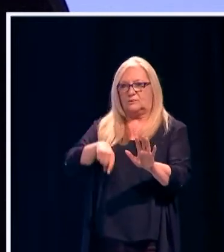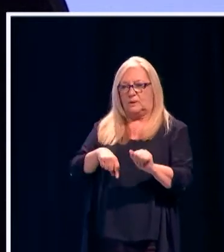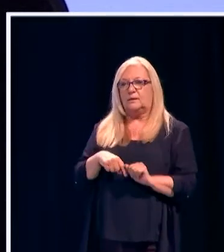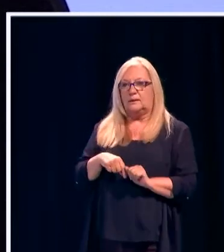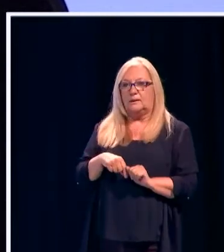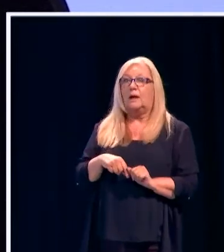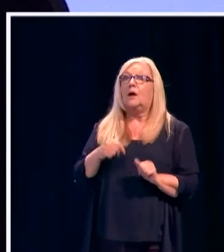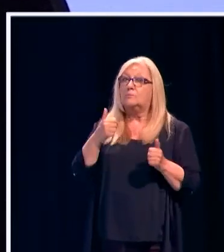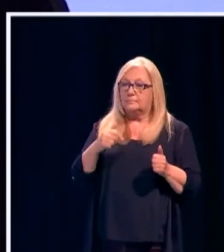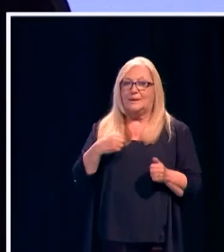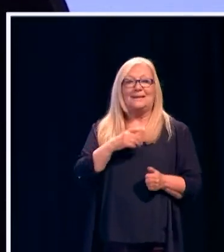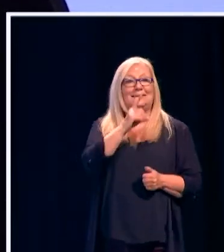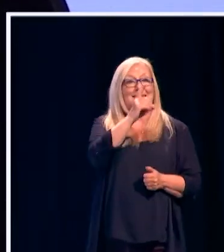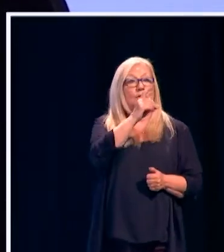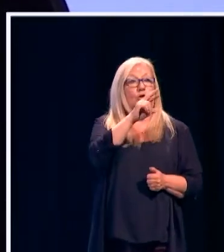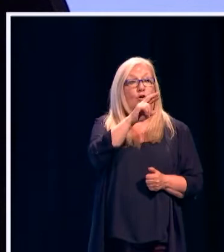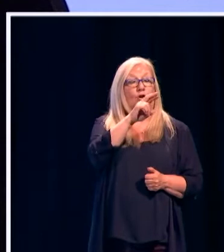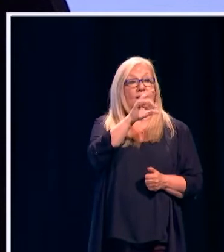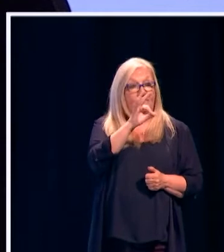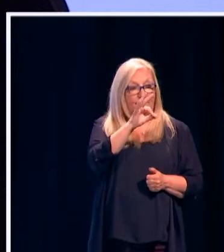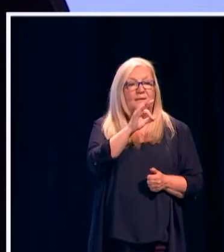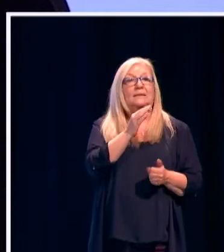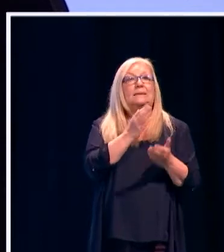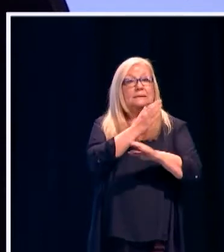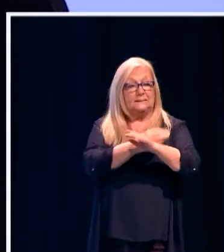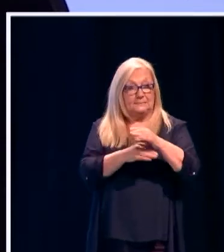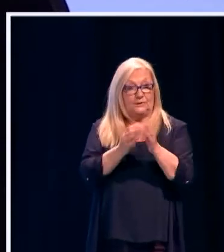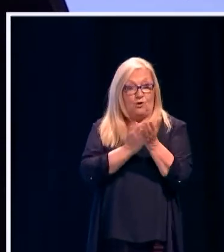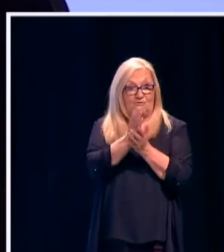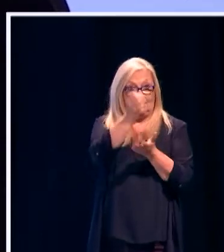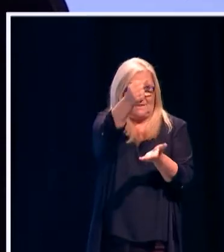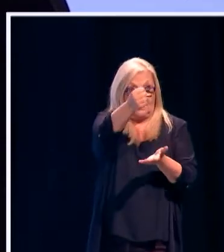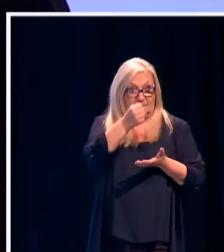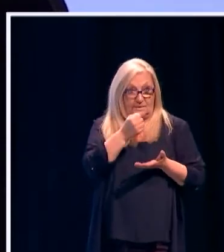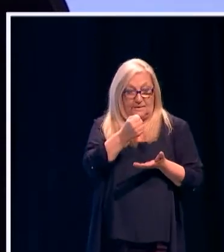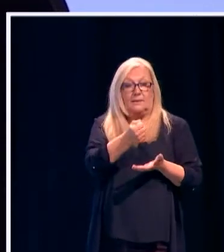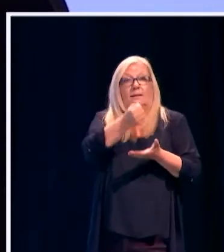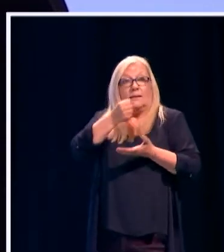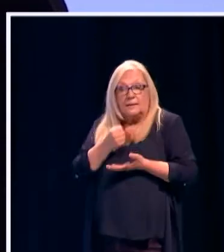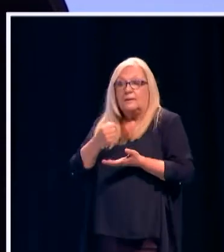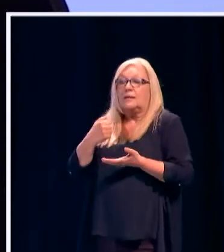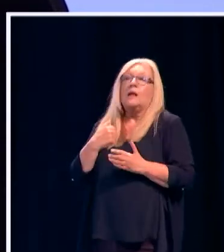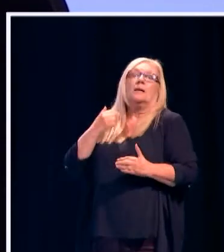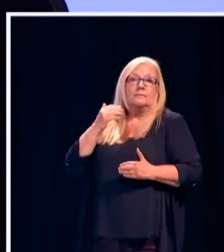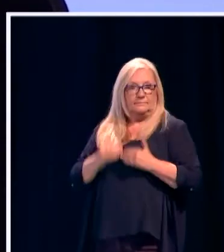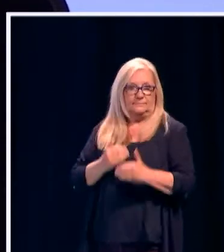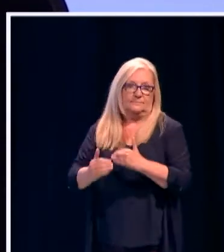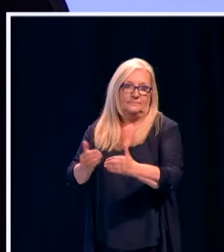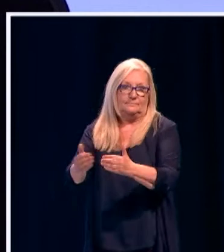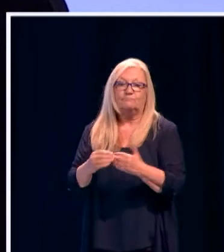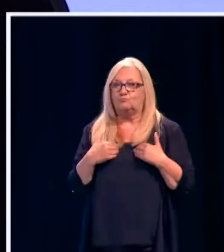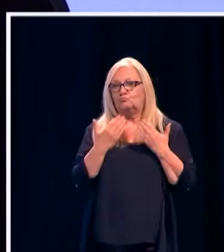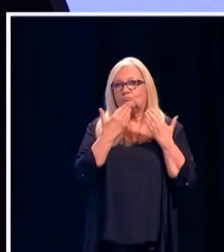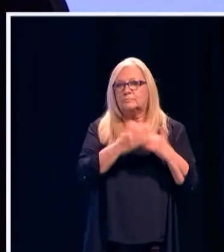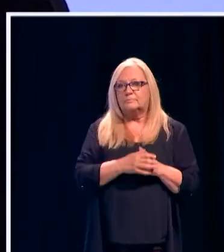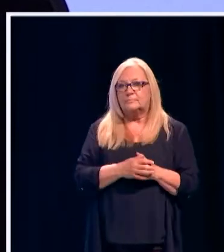from Disability Right Fund in 2009 to promote UNCRPD in Bangladesh. Now, Access Bangladesh